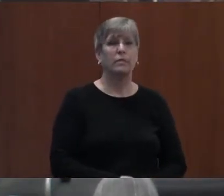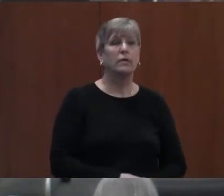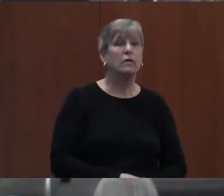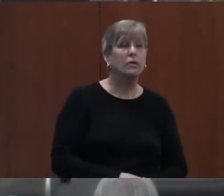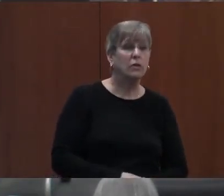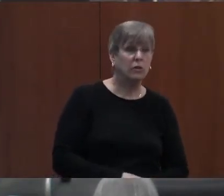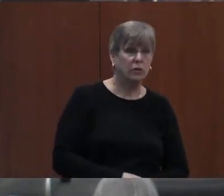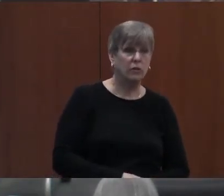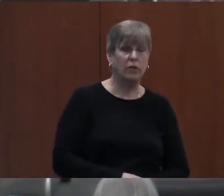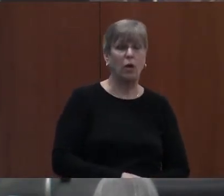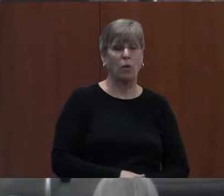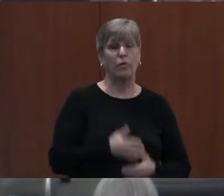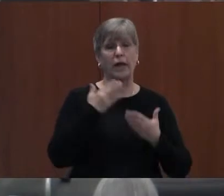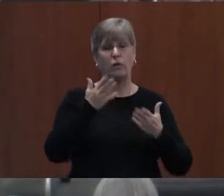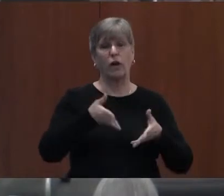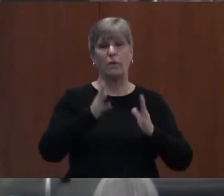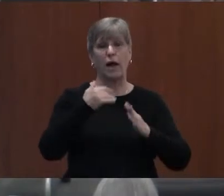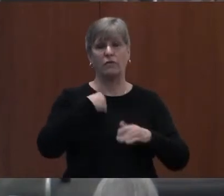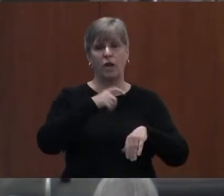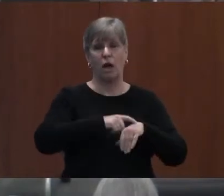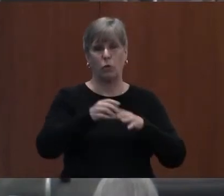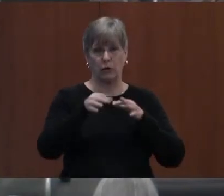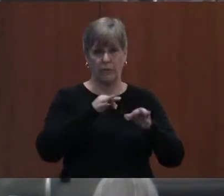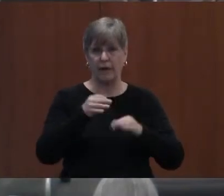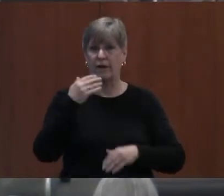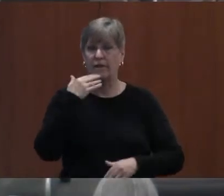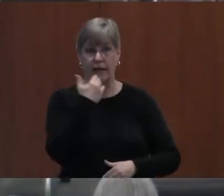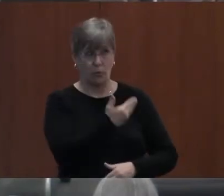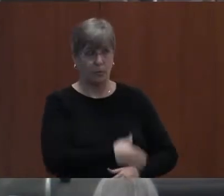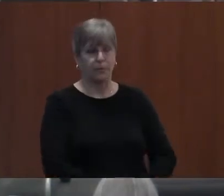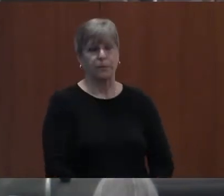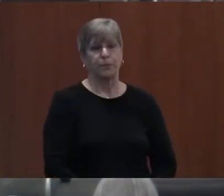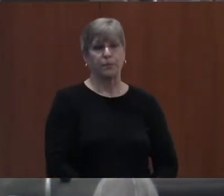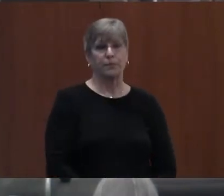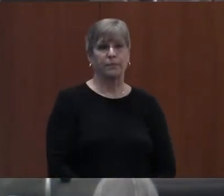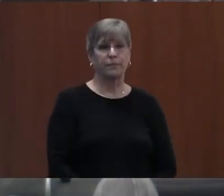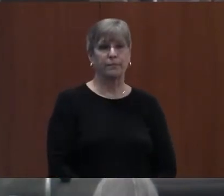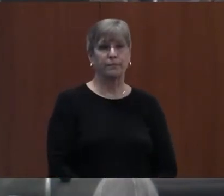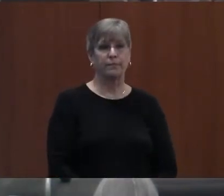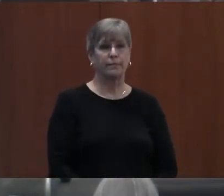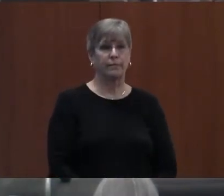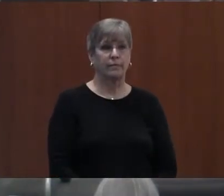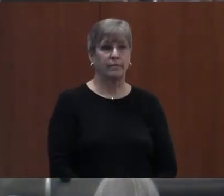that kind of explains it, but. Got it. Thanks.